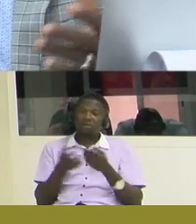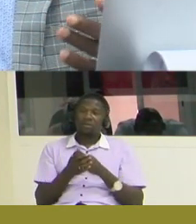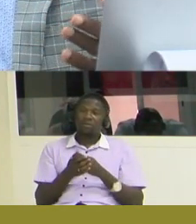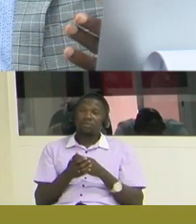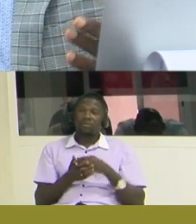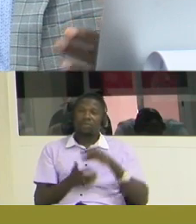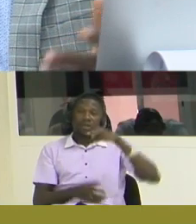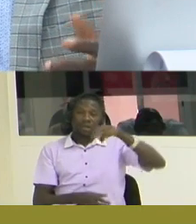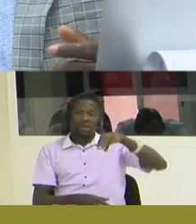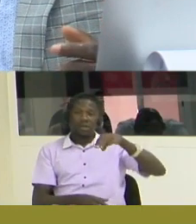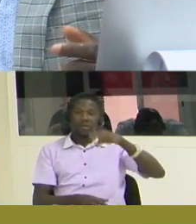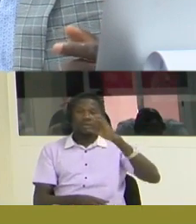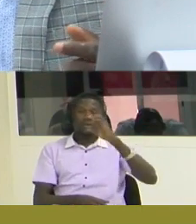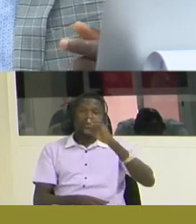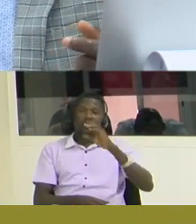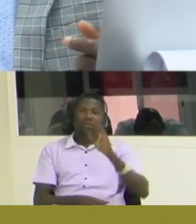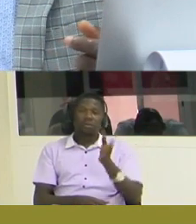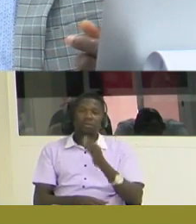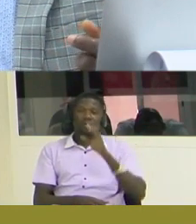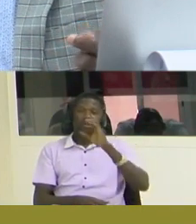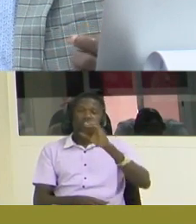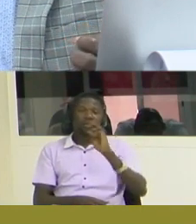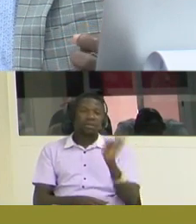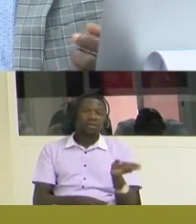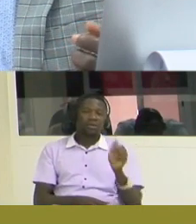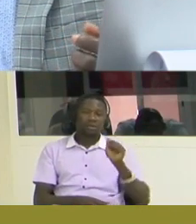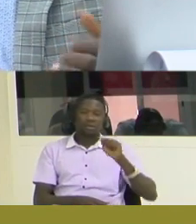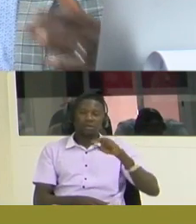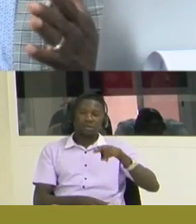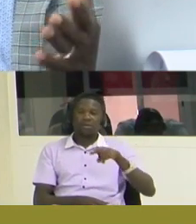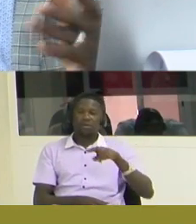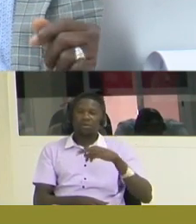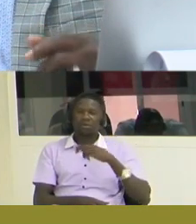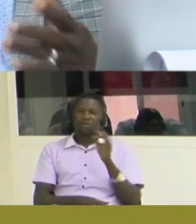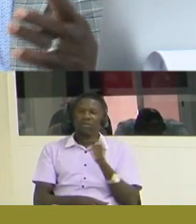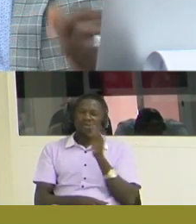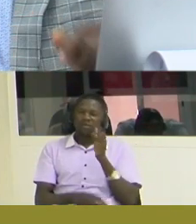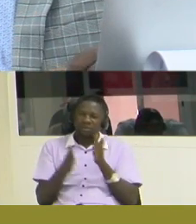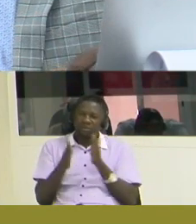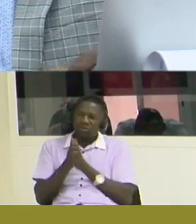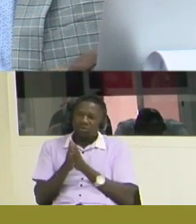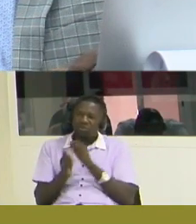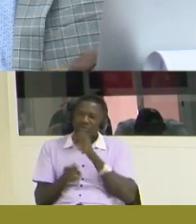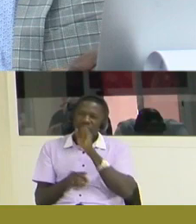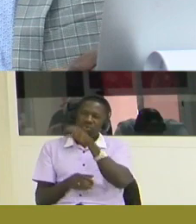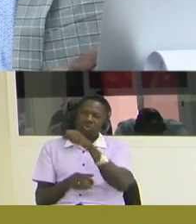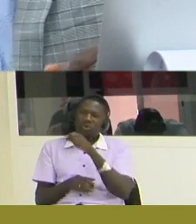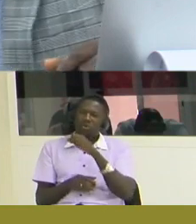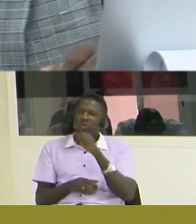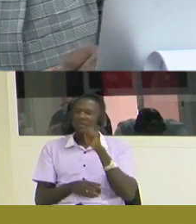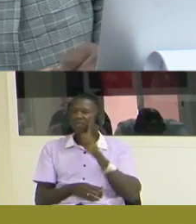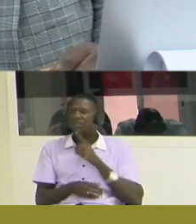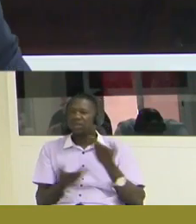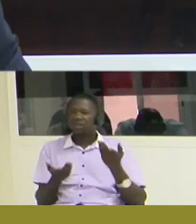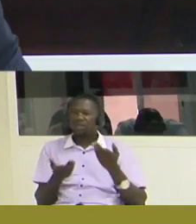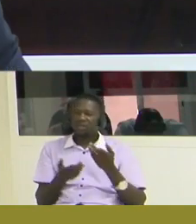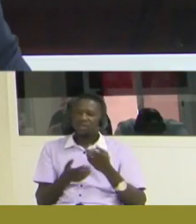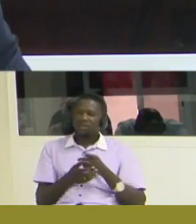pretty much a very close person to your father did you at least intercede on his behalf